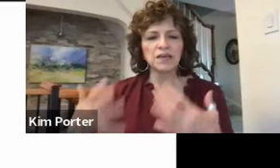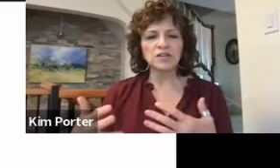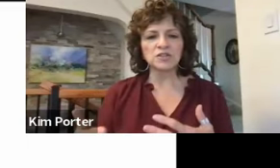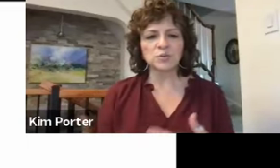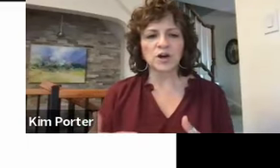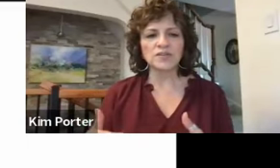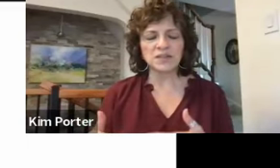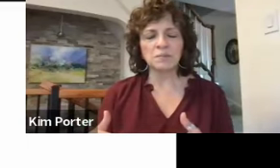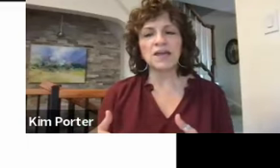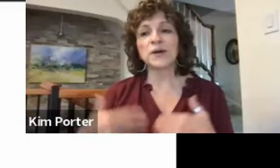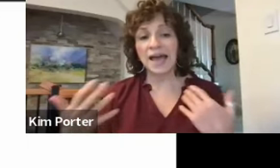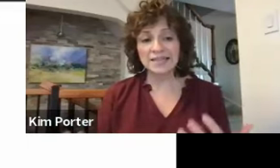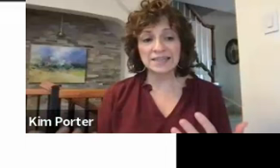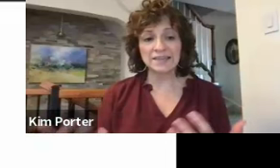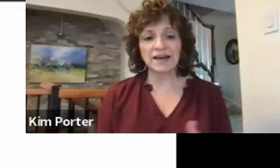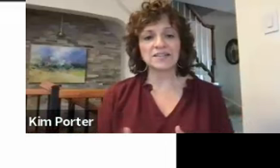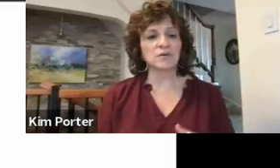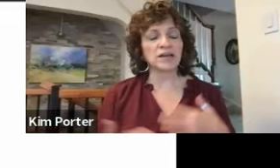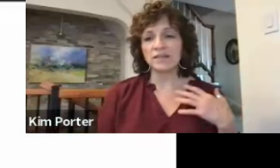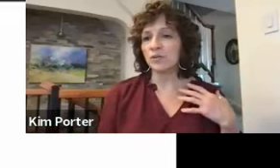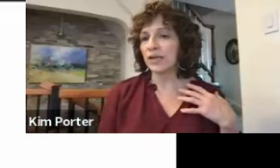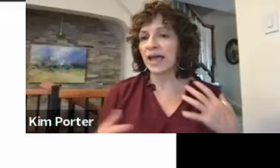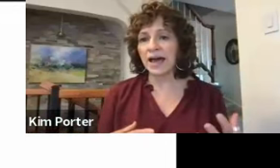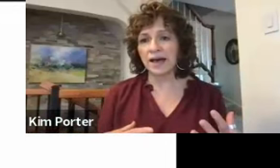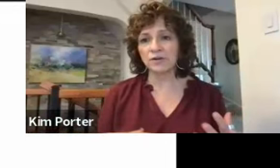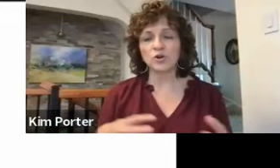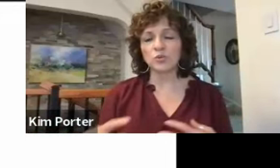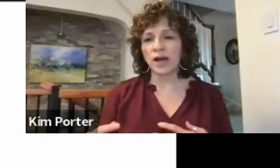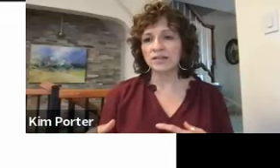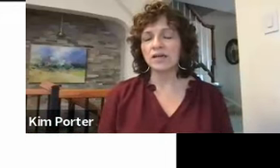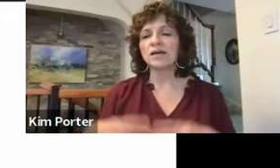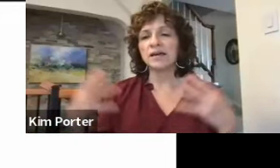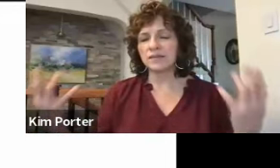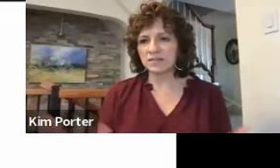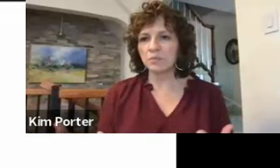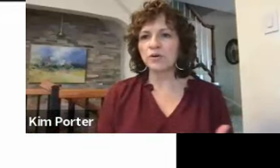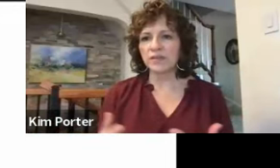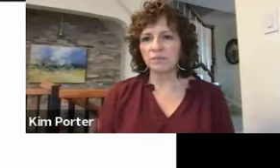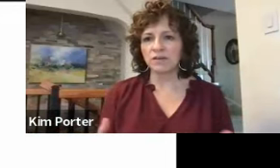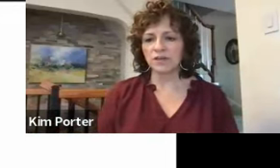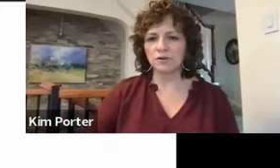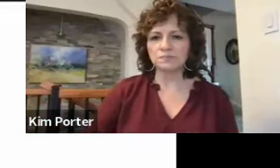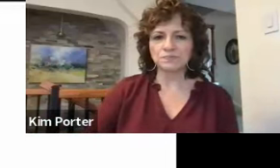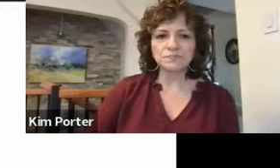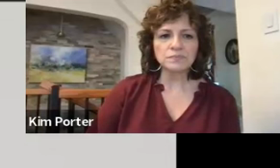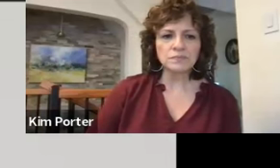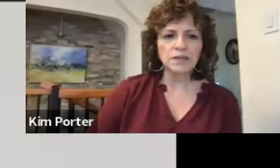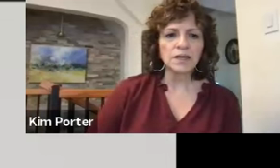just by making sure that we're on the same page, by asking that, is there anything you want to add or correct in the summary that I'm giving